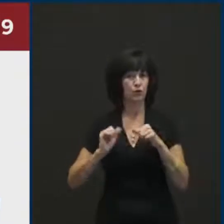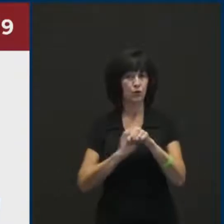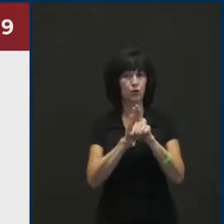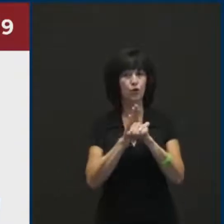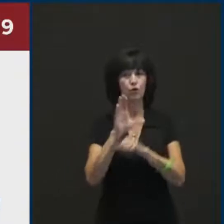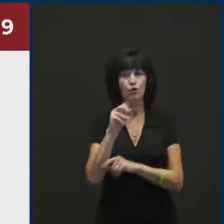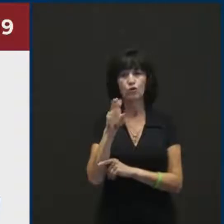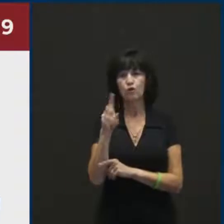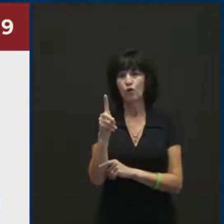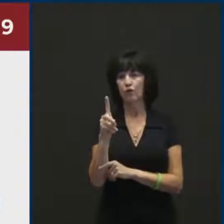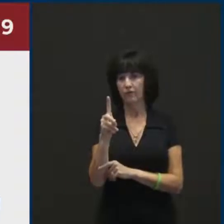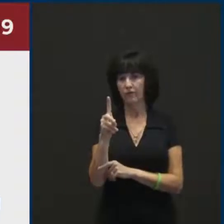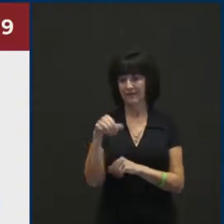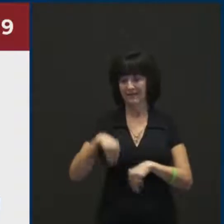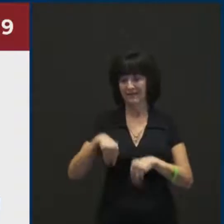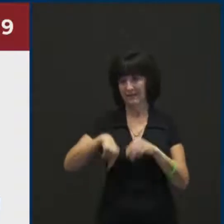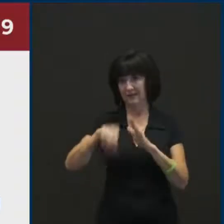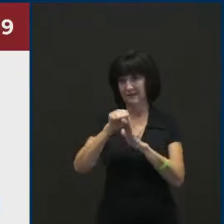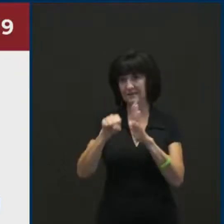in the state, approaching